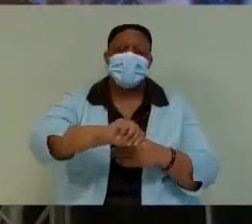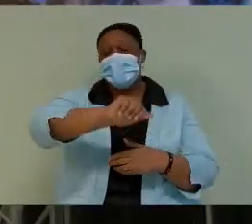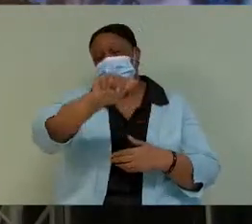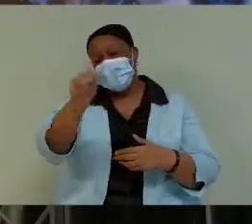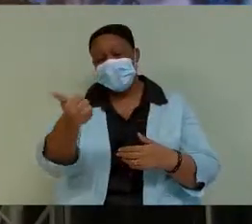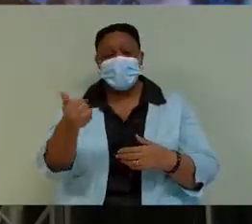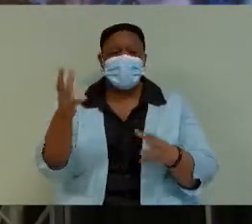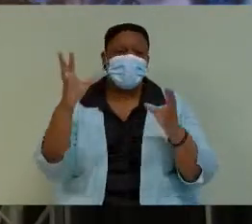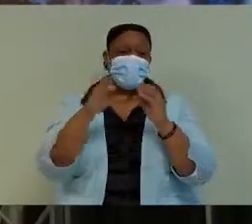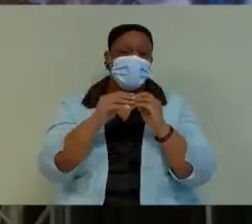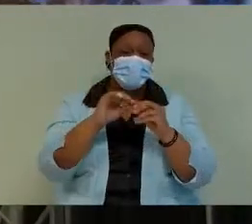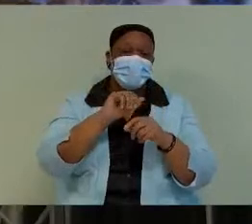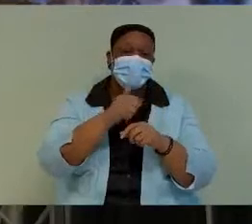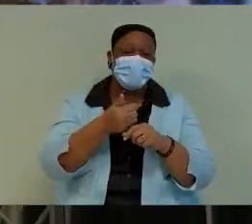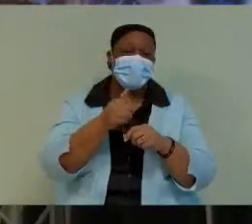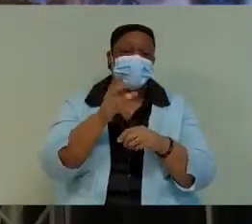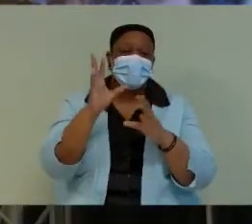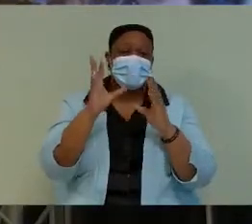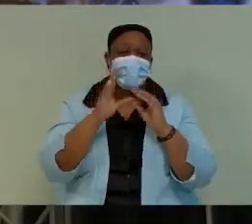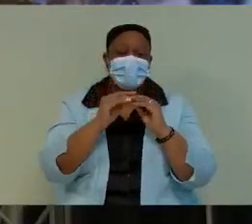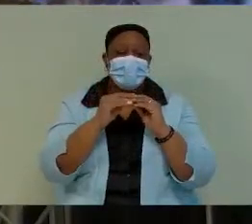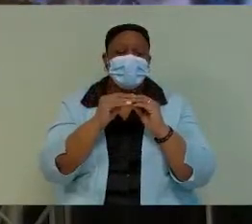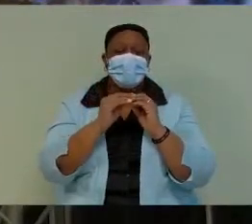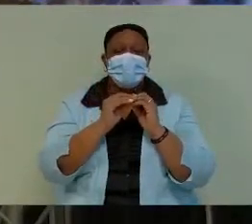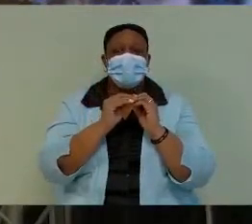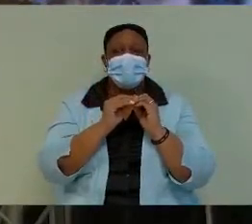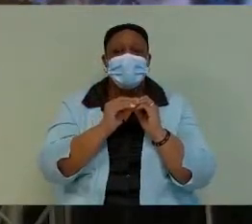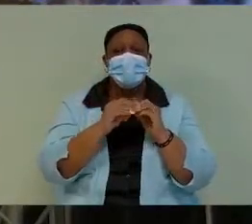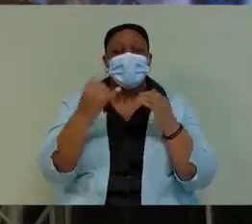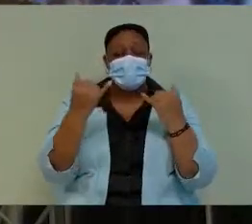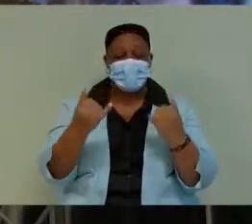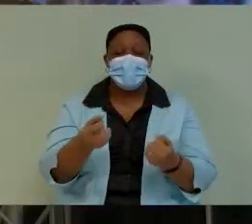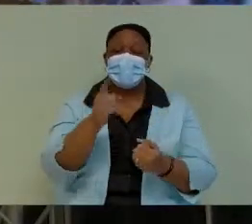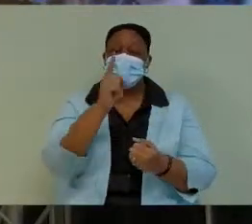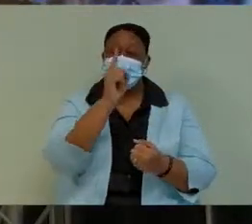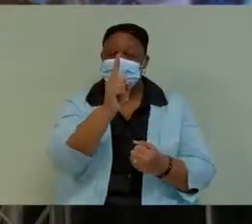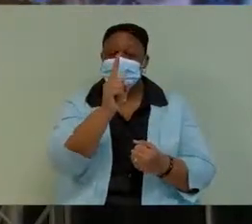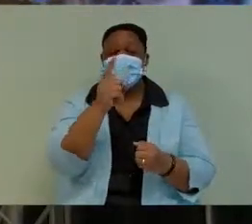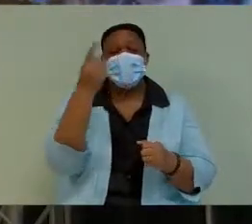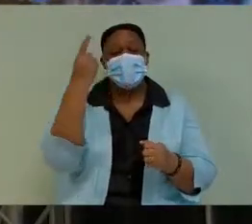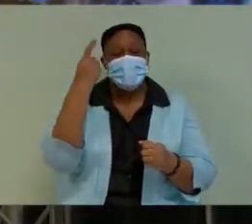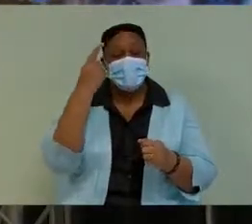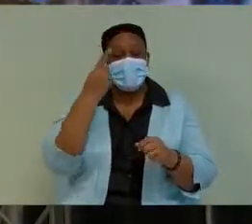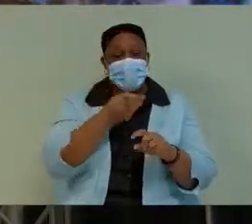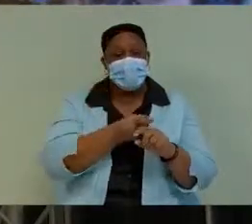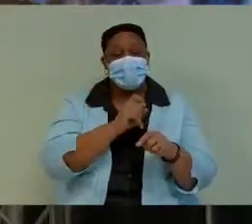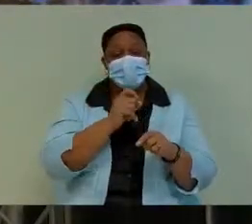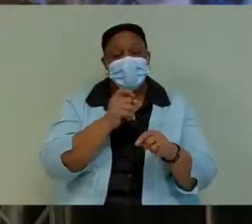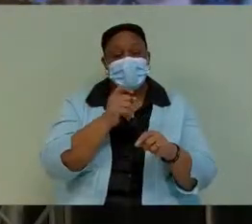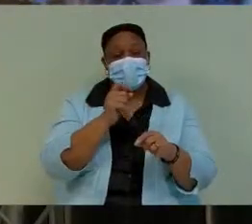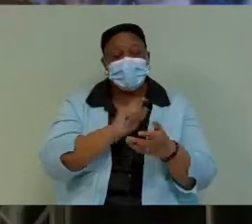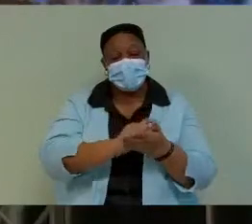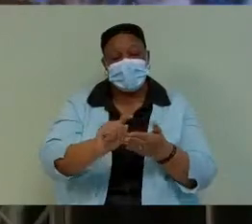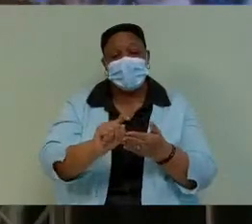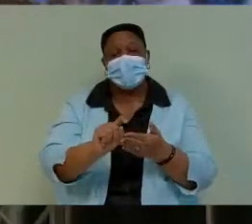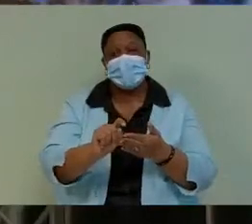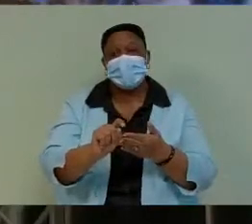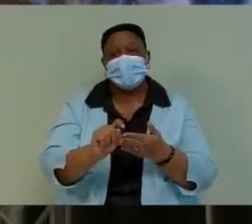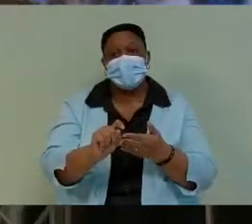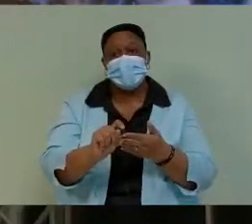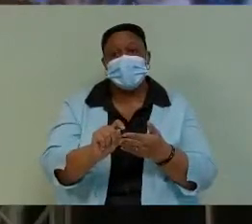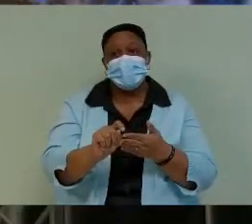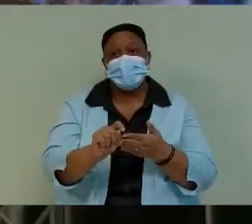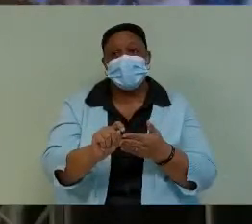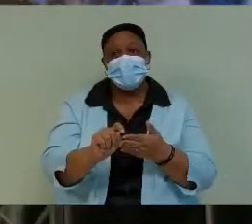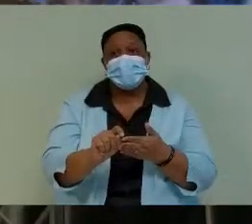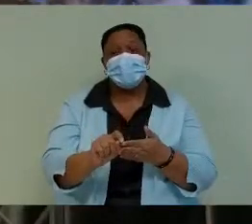briefing. Our briefings are now limited to once a week until it becomes